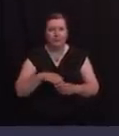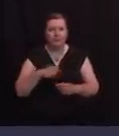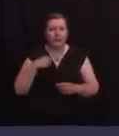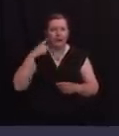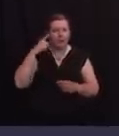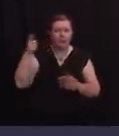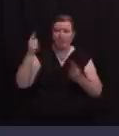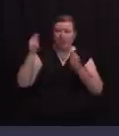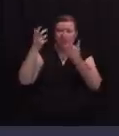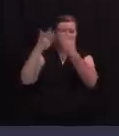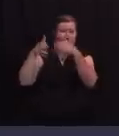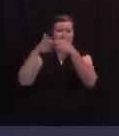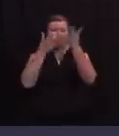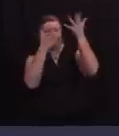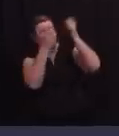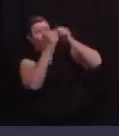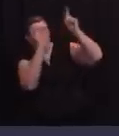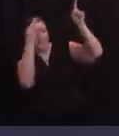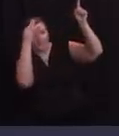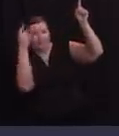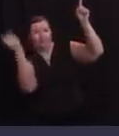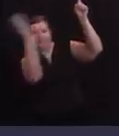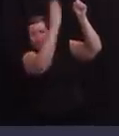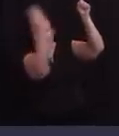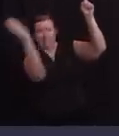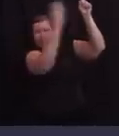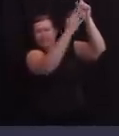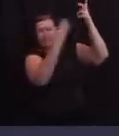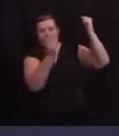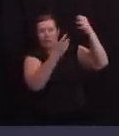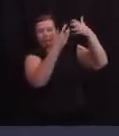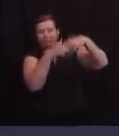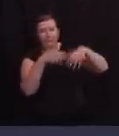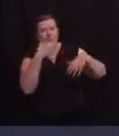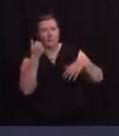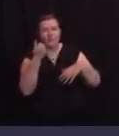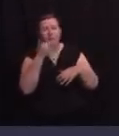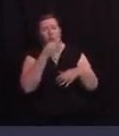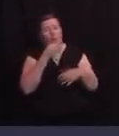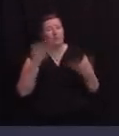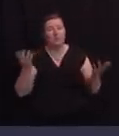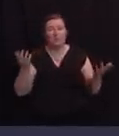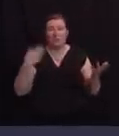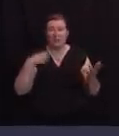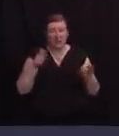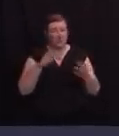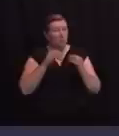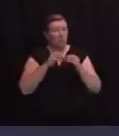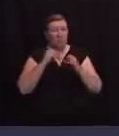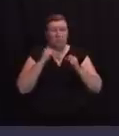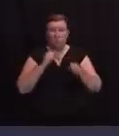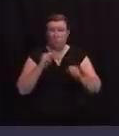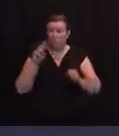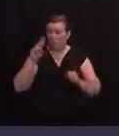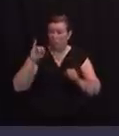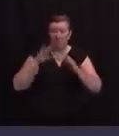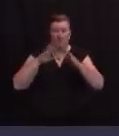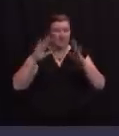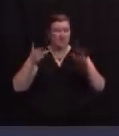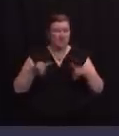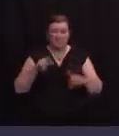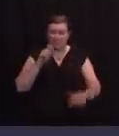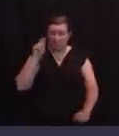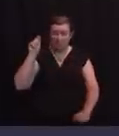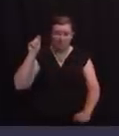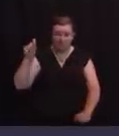big reactions that we've all had is that we need a stronger unemployment insurance benefit system, period,